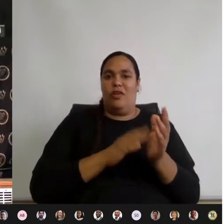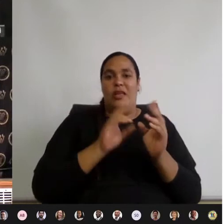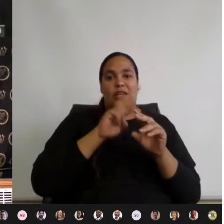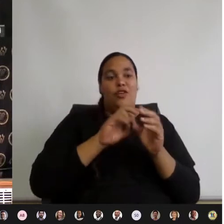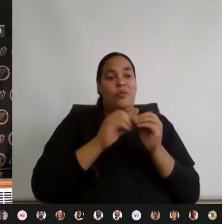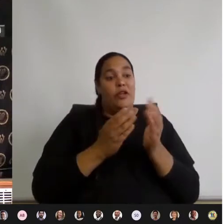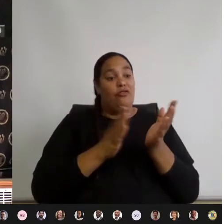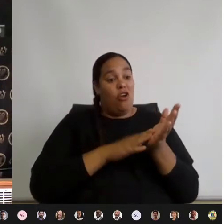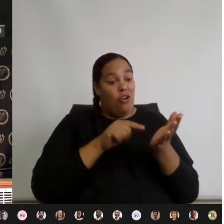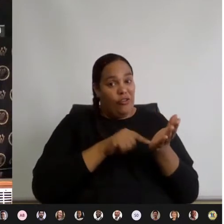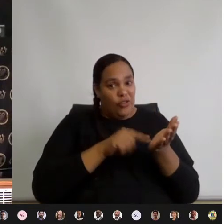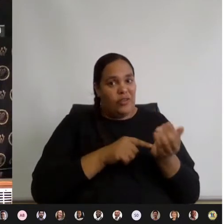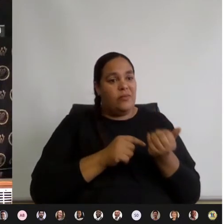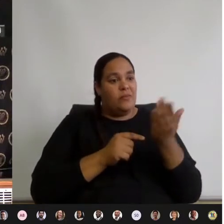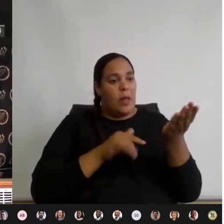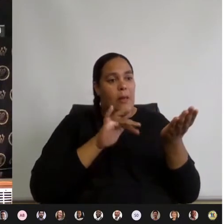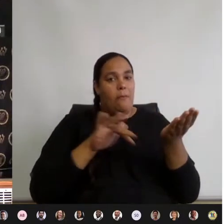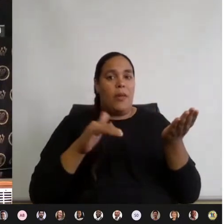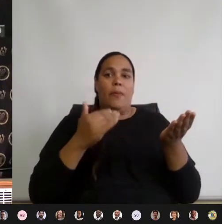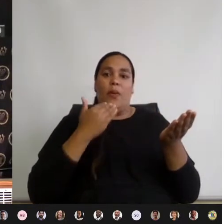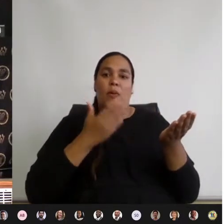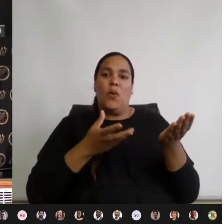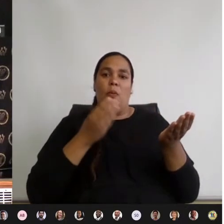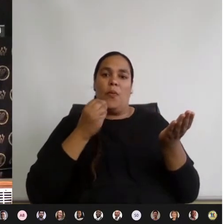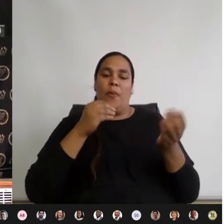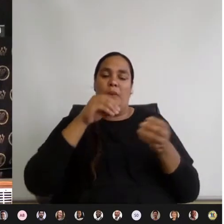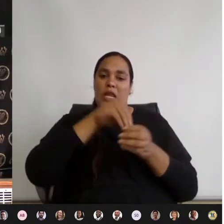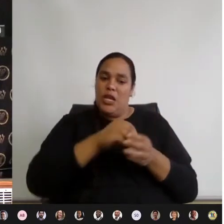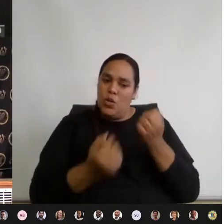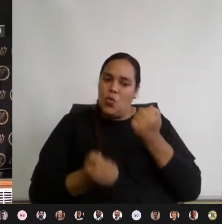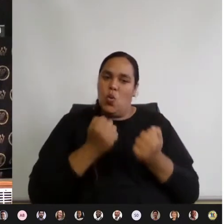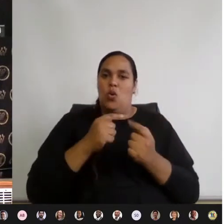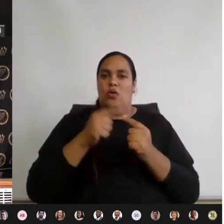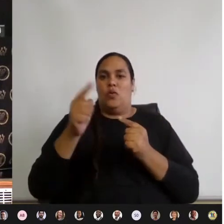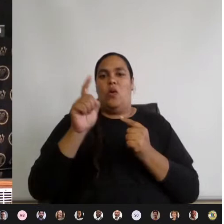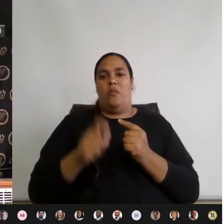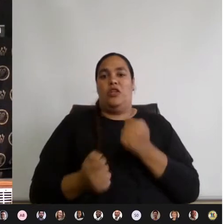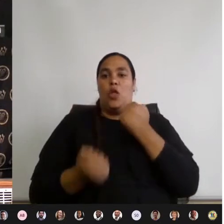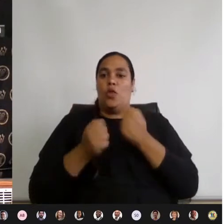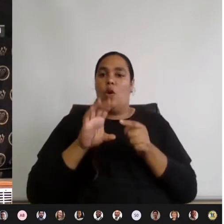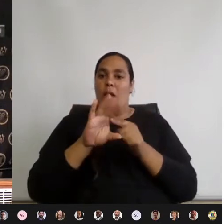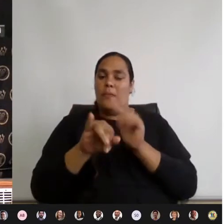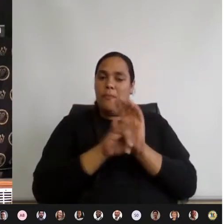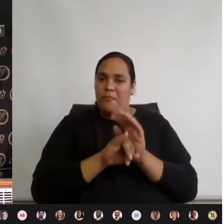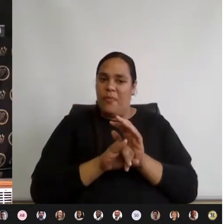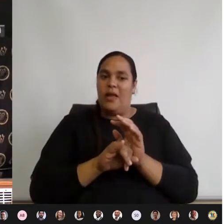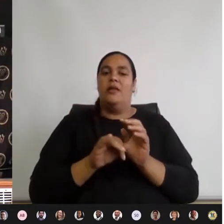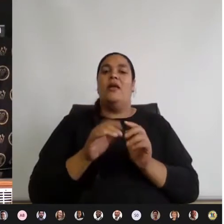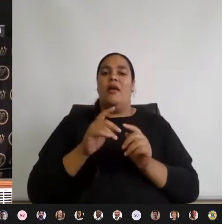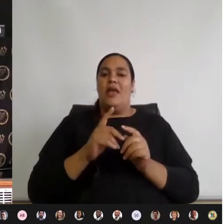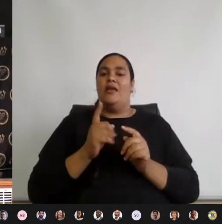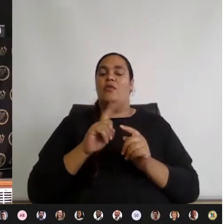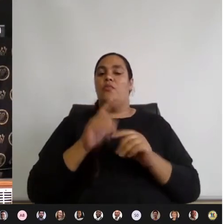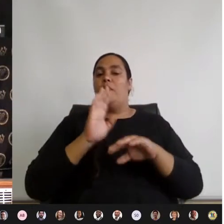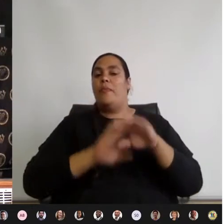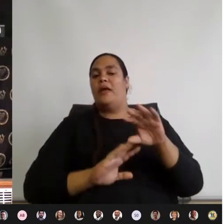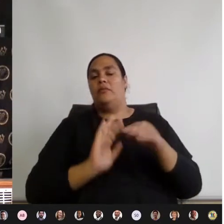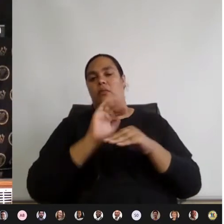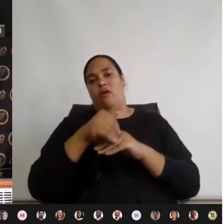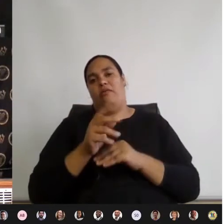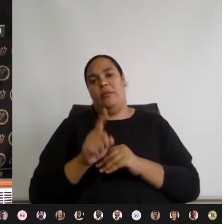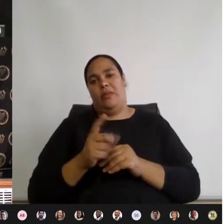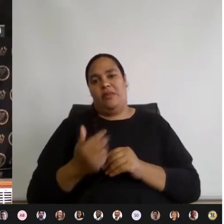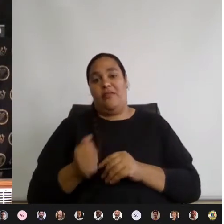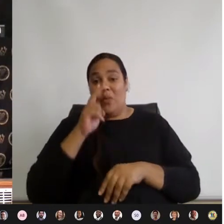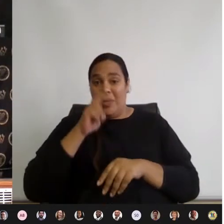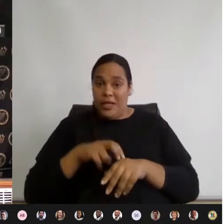end up with people getting into courts, and that the court's findings and that there are consequences to that corruption. We have to